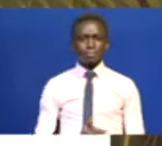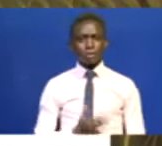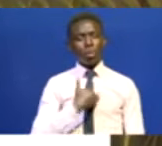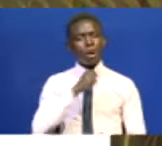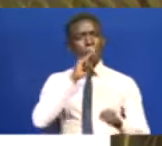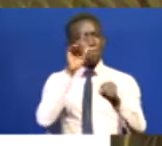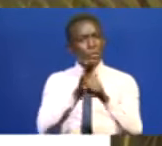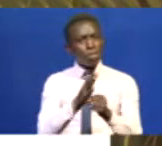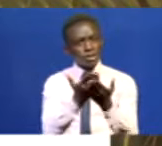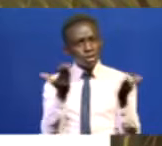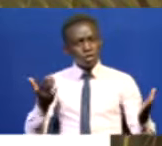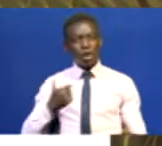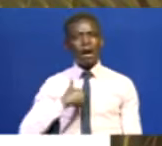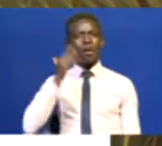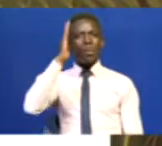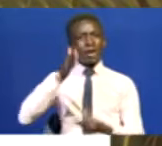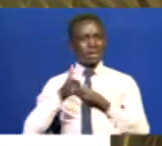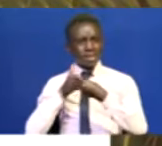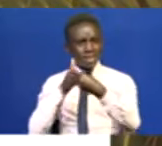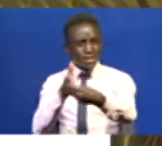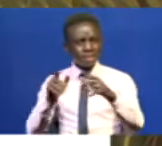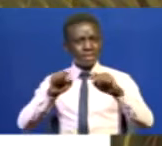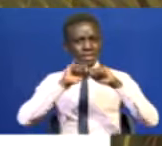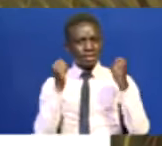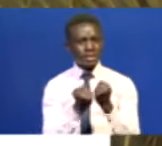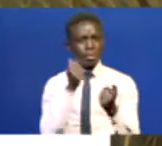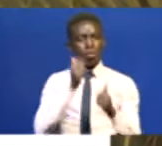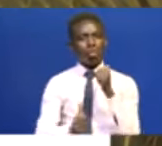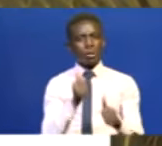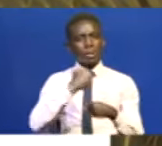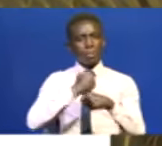lead the team that will make sure that